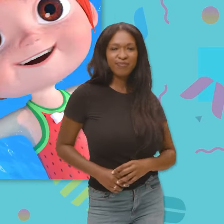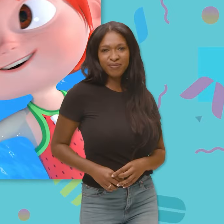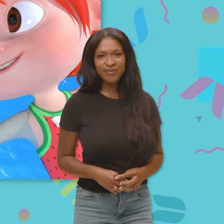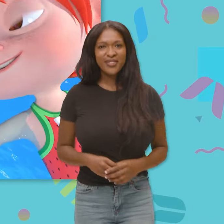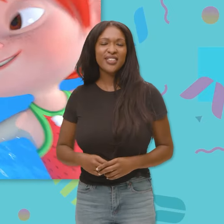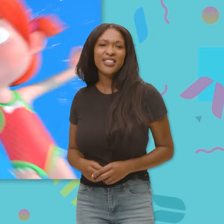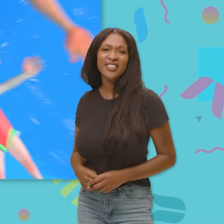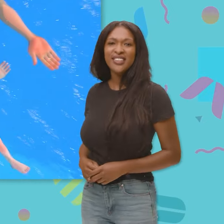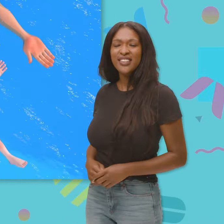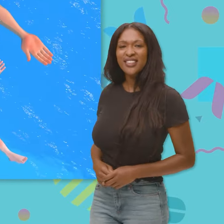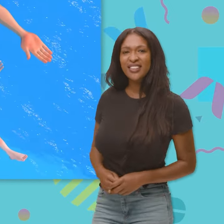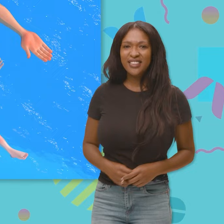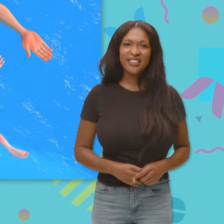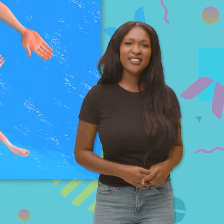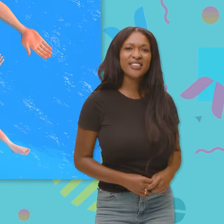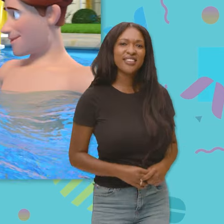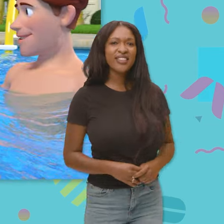I love you.